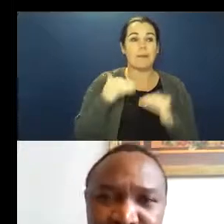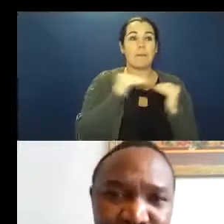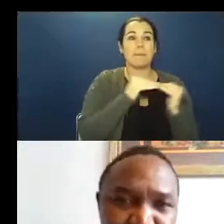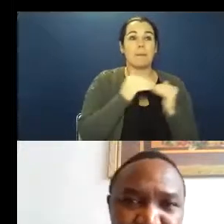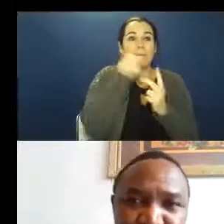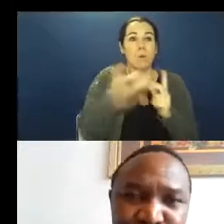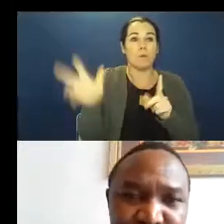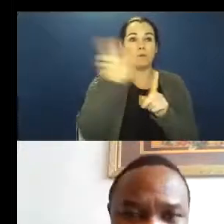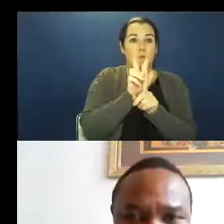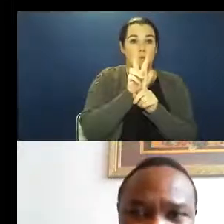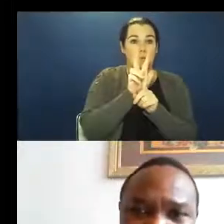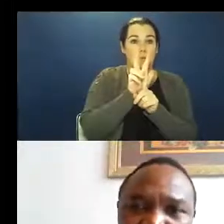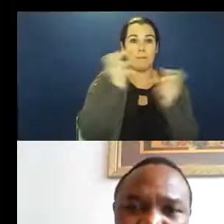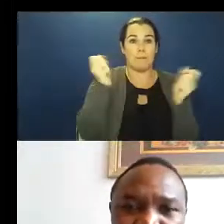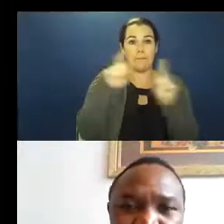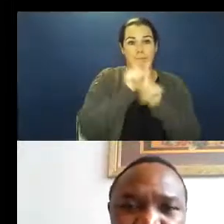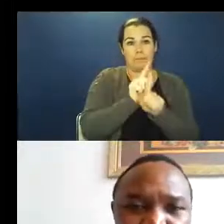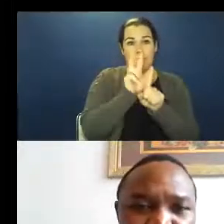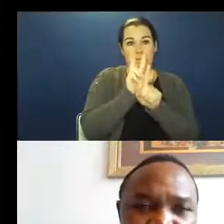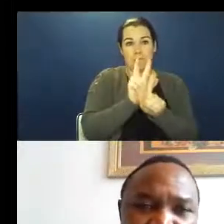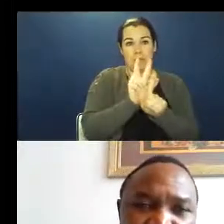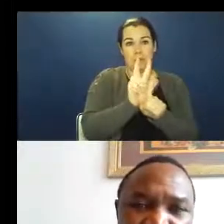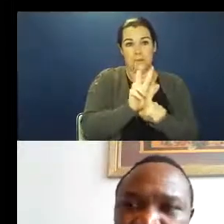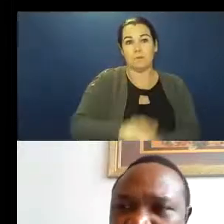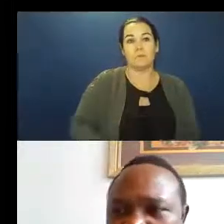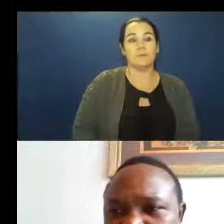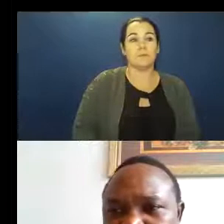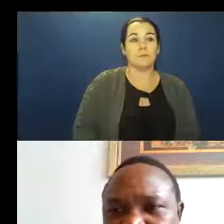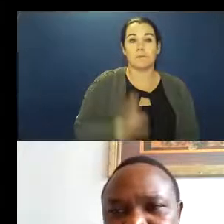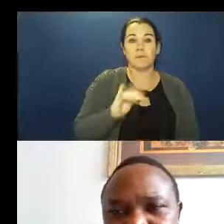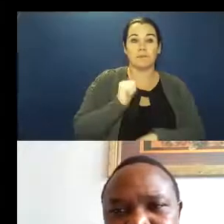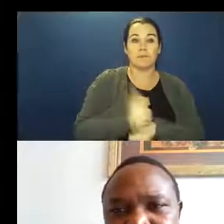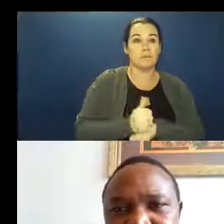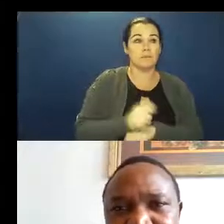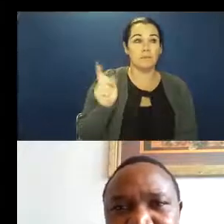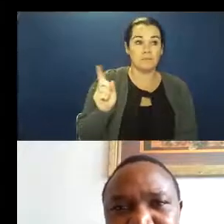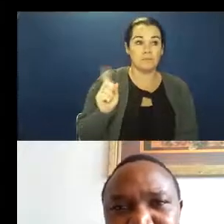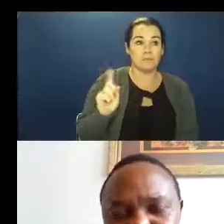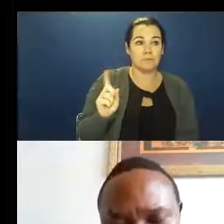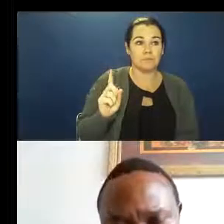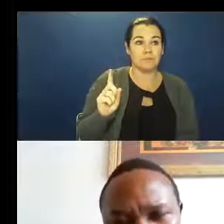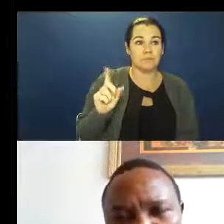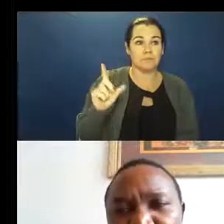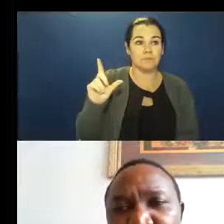And this model is being implemented at Langston University RRTC,